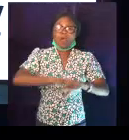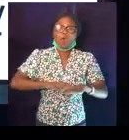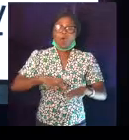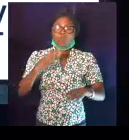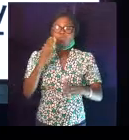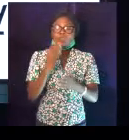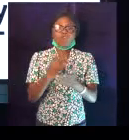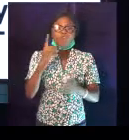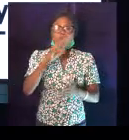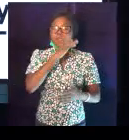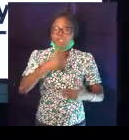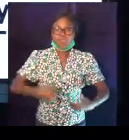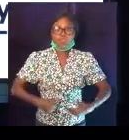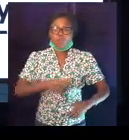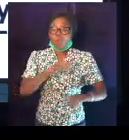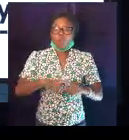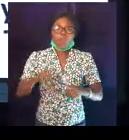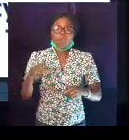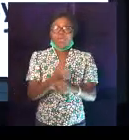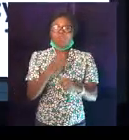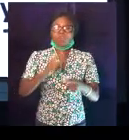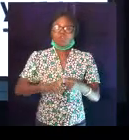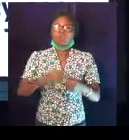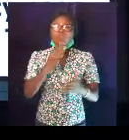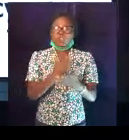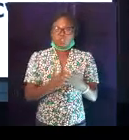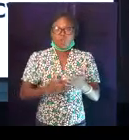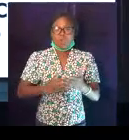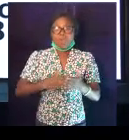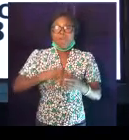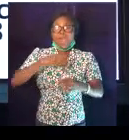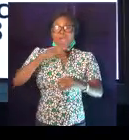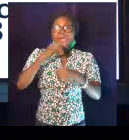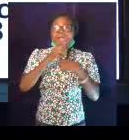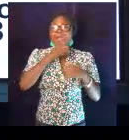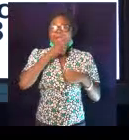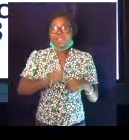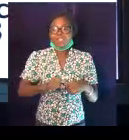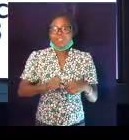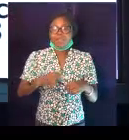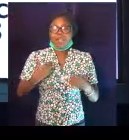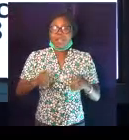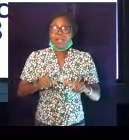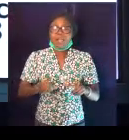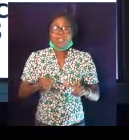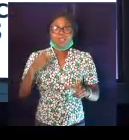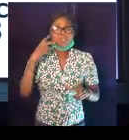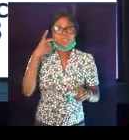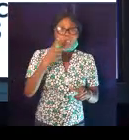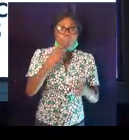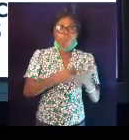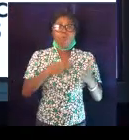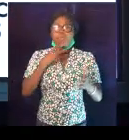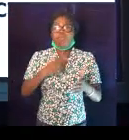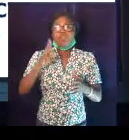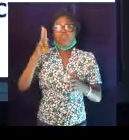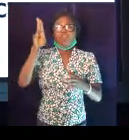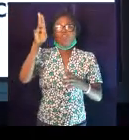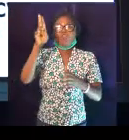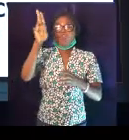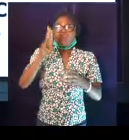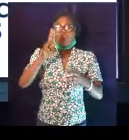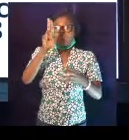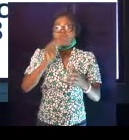youth when the person reaches certain age. But let's look at what the United Nations says. United Nations sees